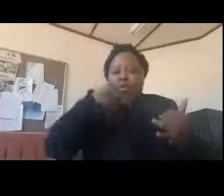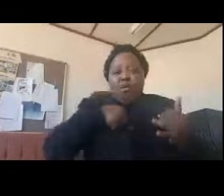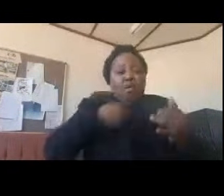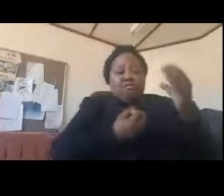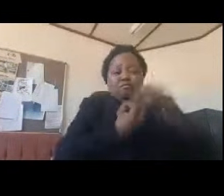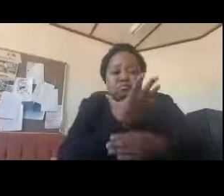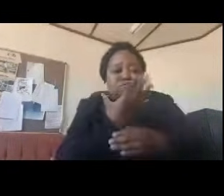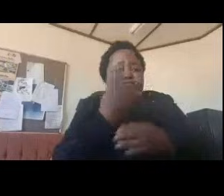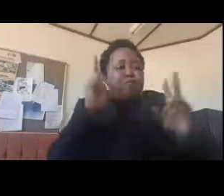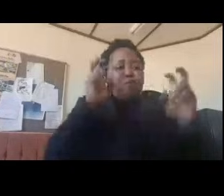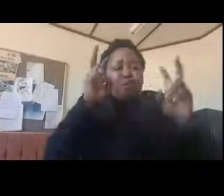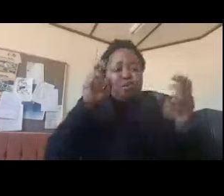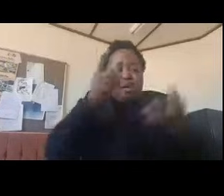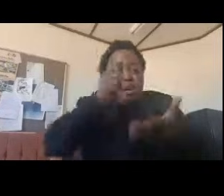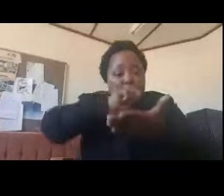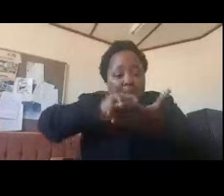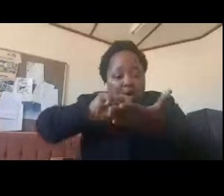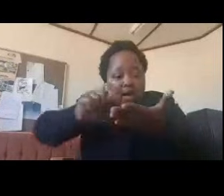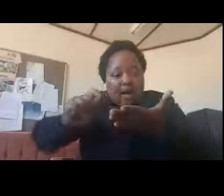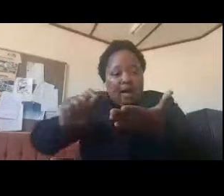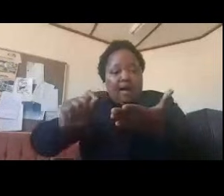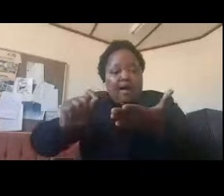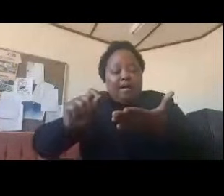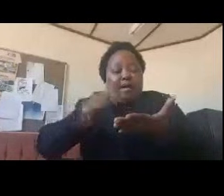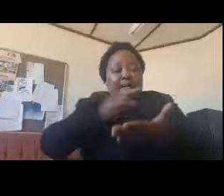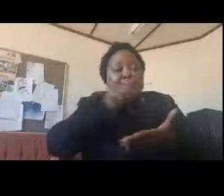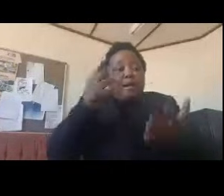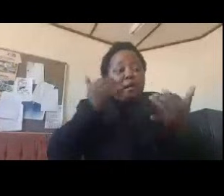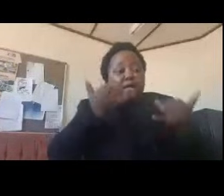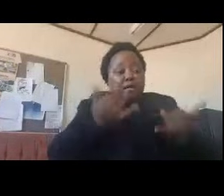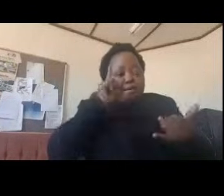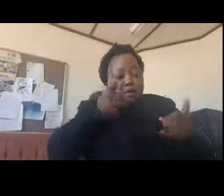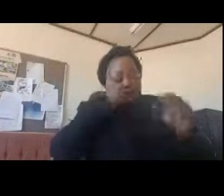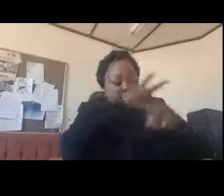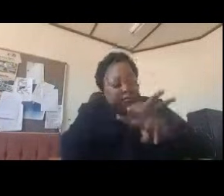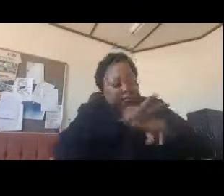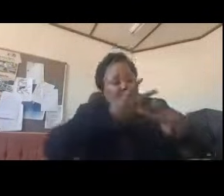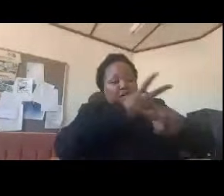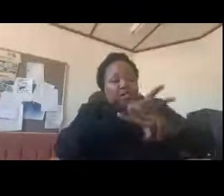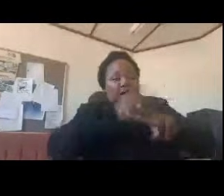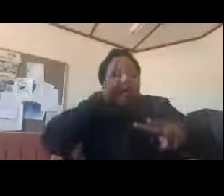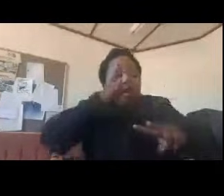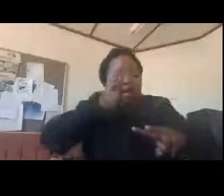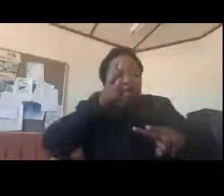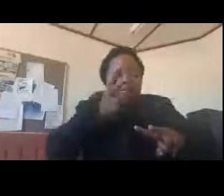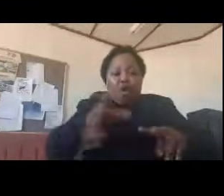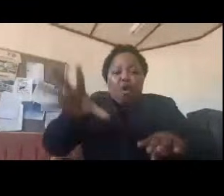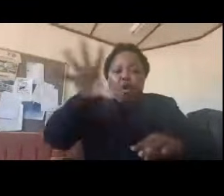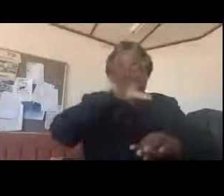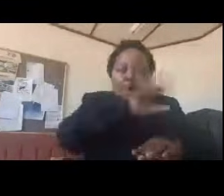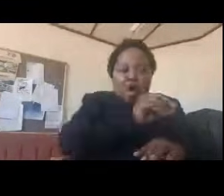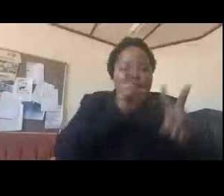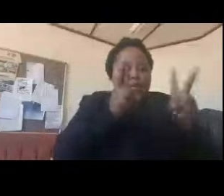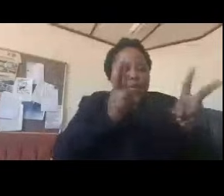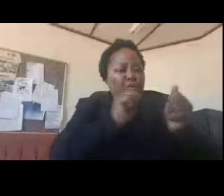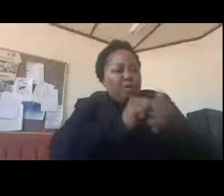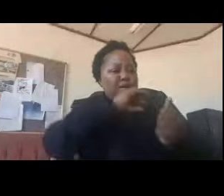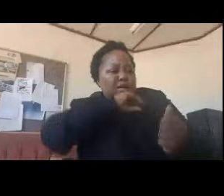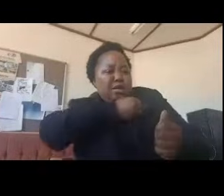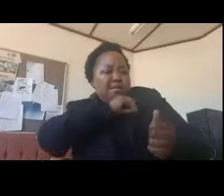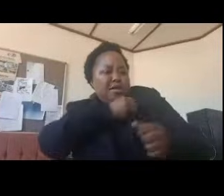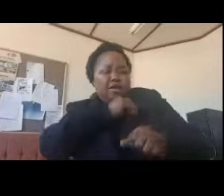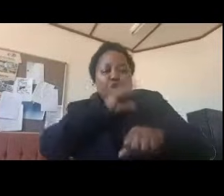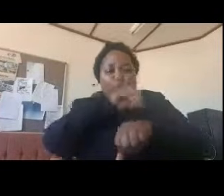in writing. And also considering that not everybody with disability has had the opportunity to